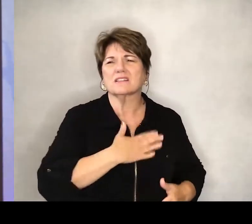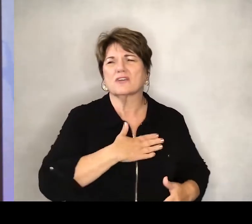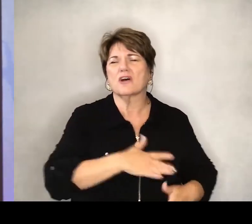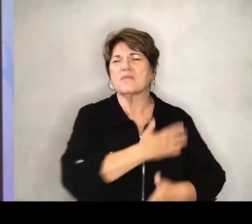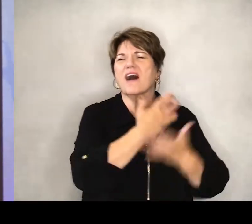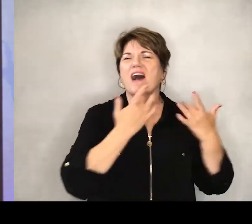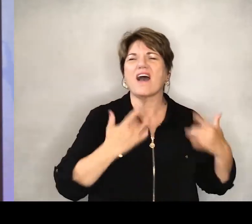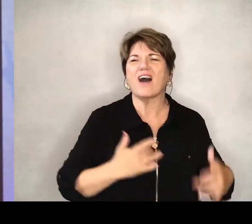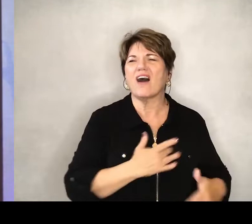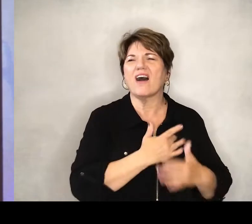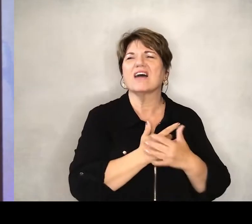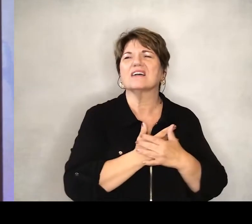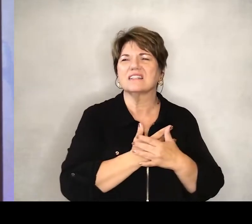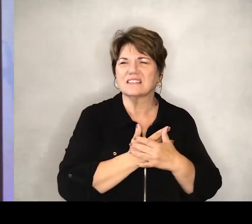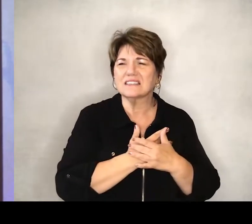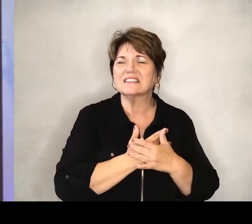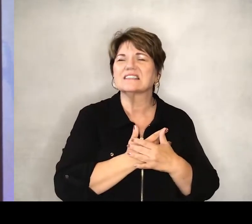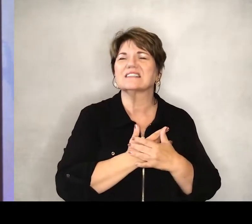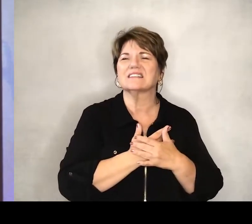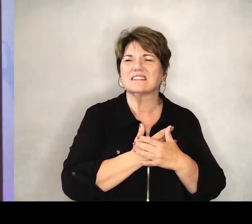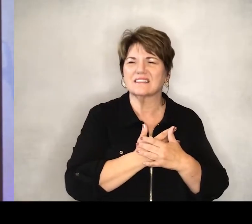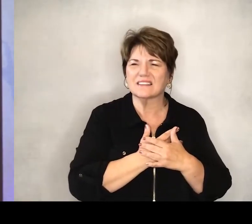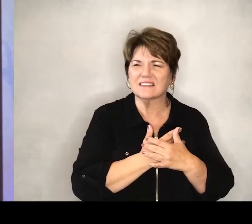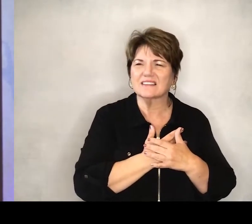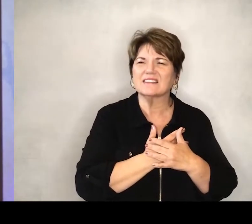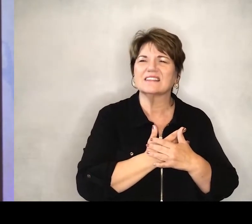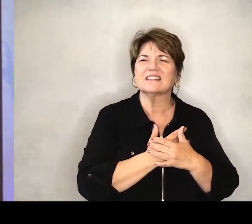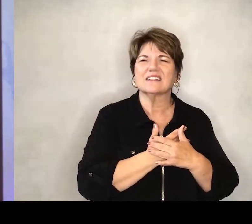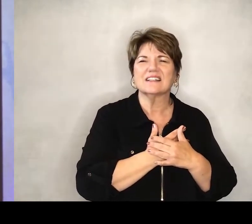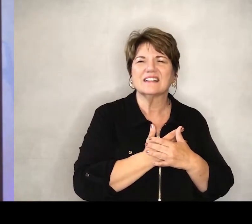the price for my heart.